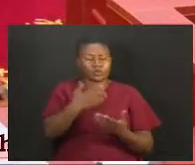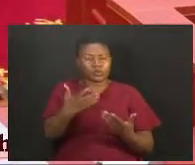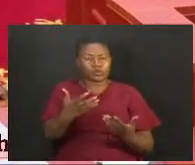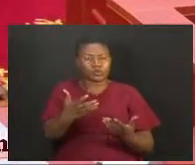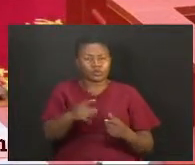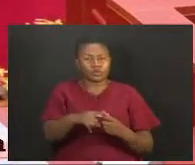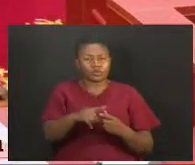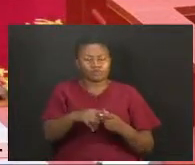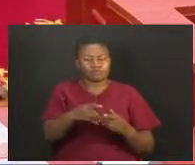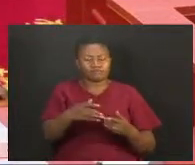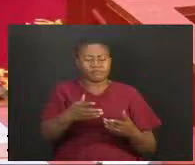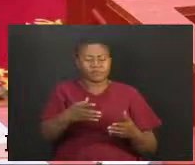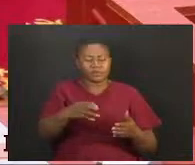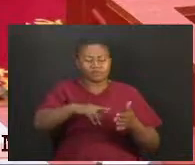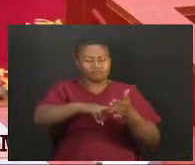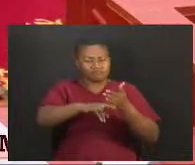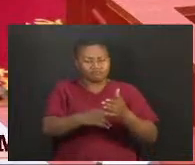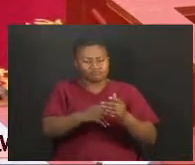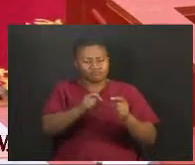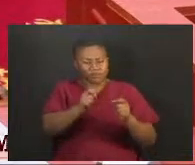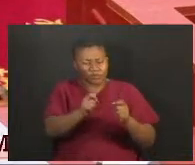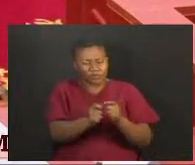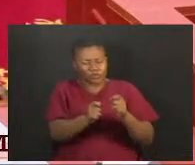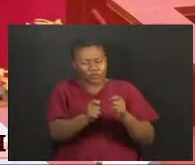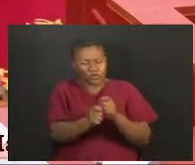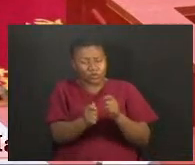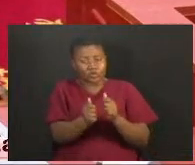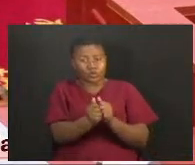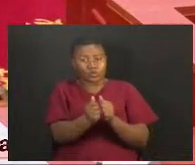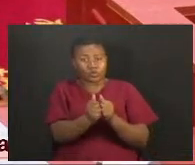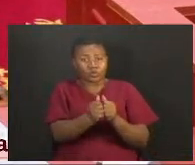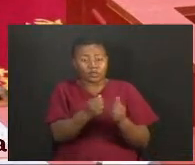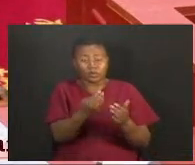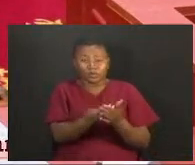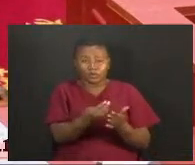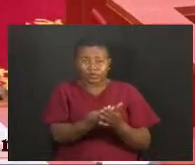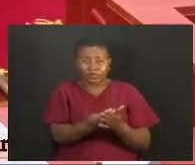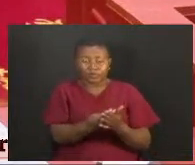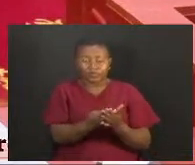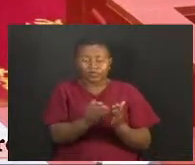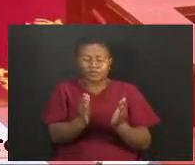fiscal adjustment, and we believe that by